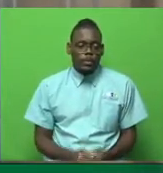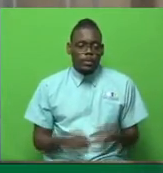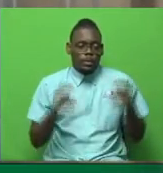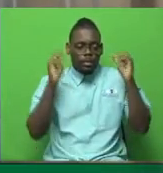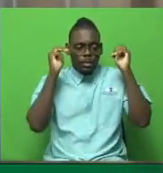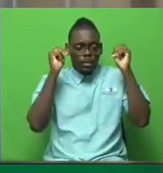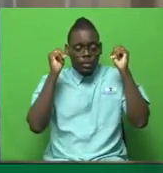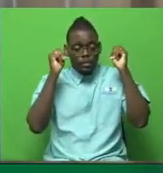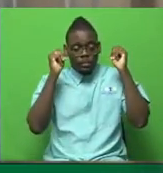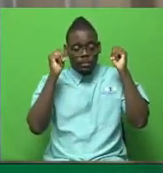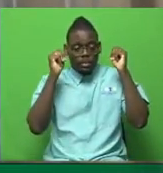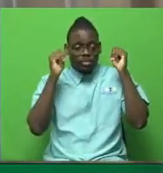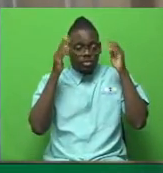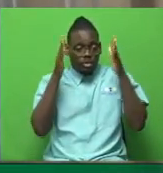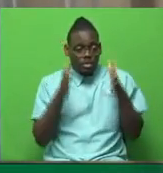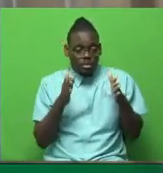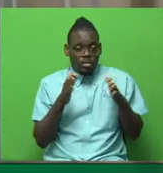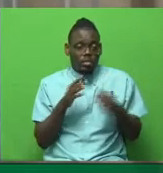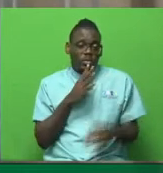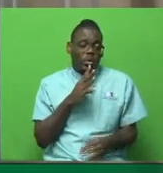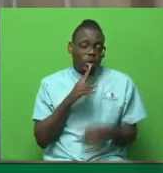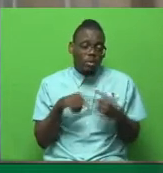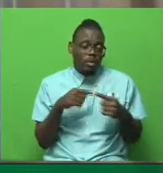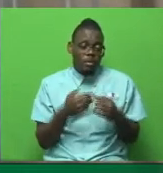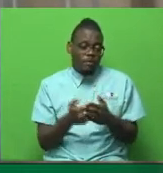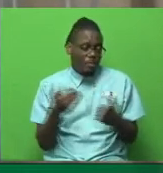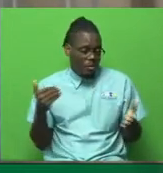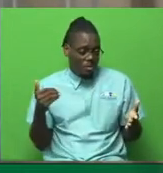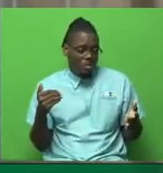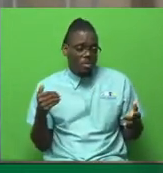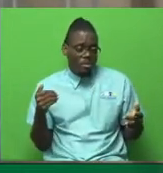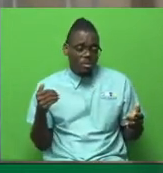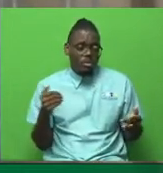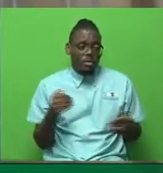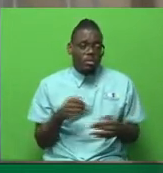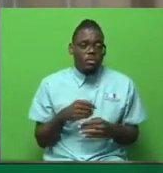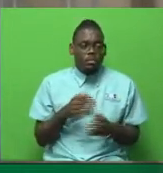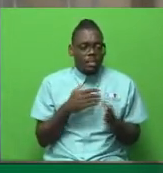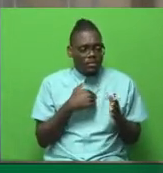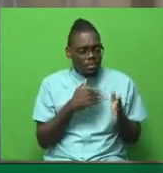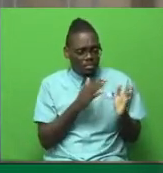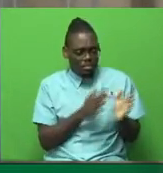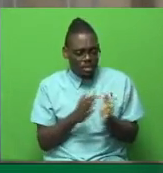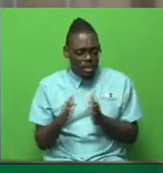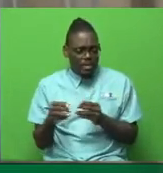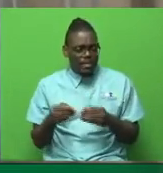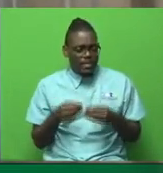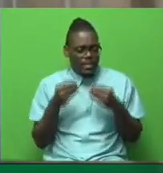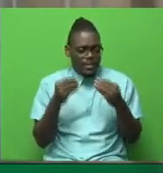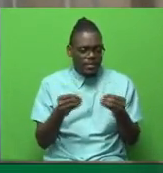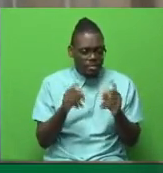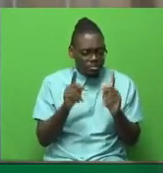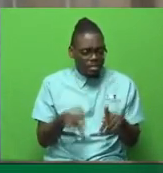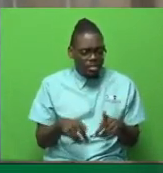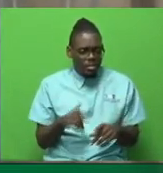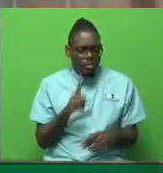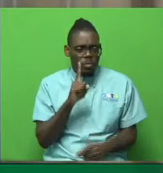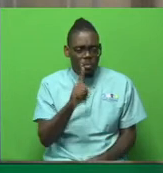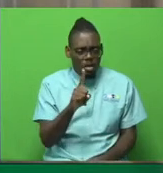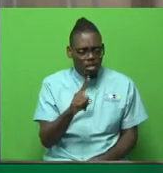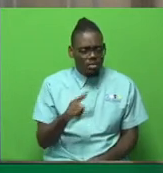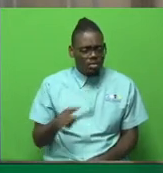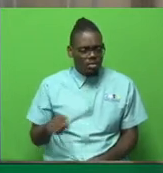175 000 persons a one-off brand of one thousand dollars but that is a mama guy Madam speaker because